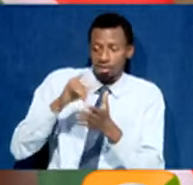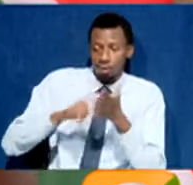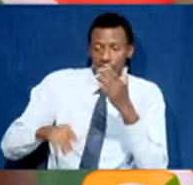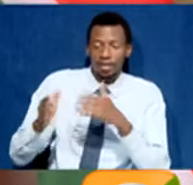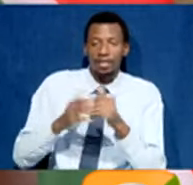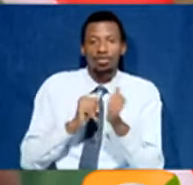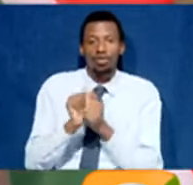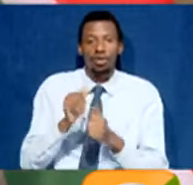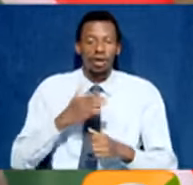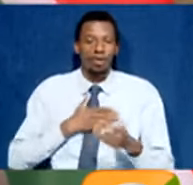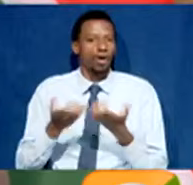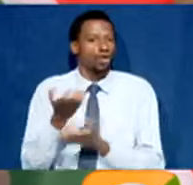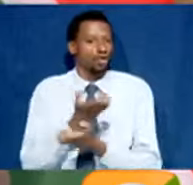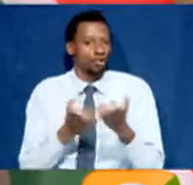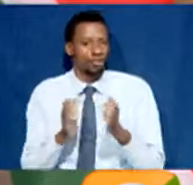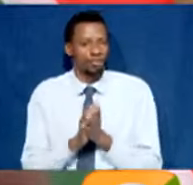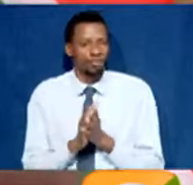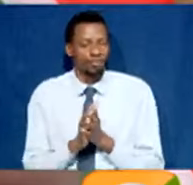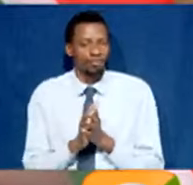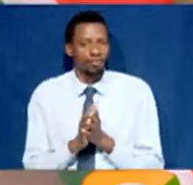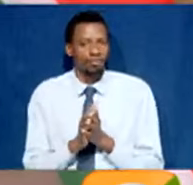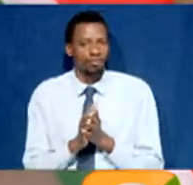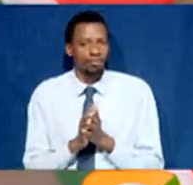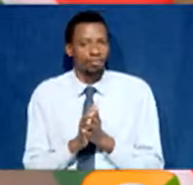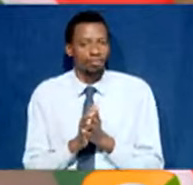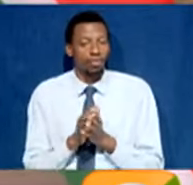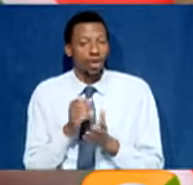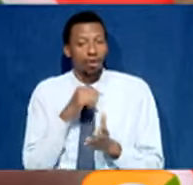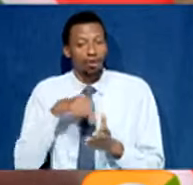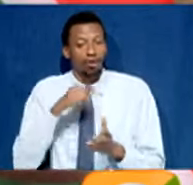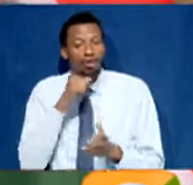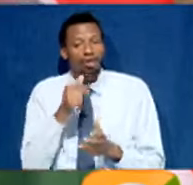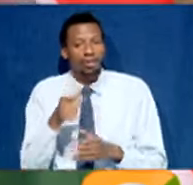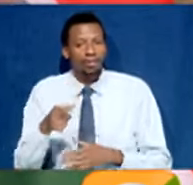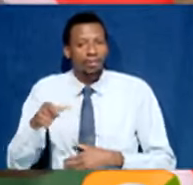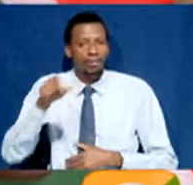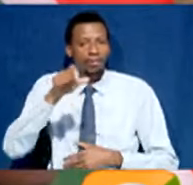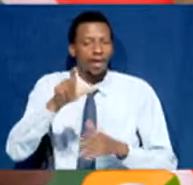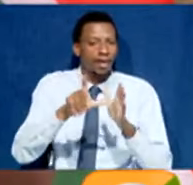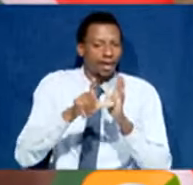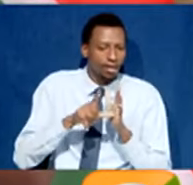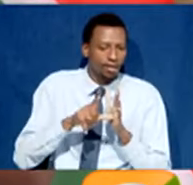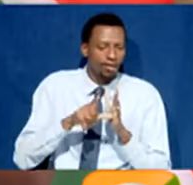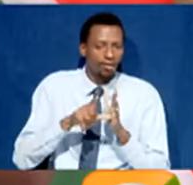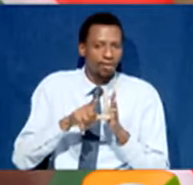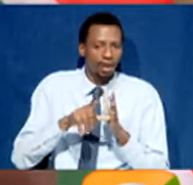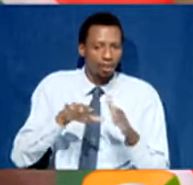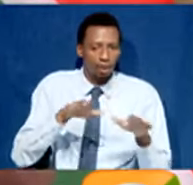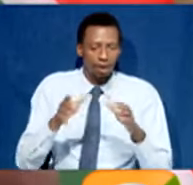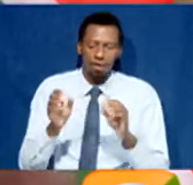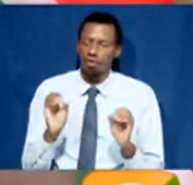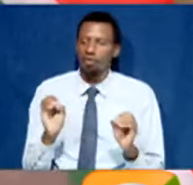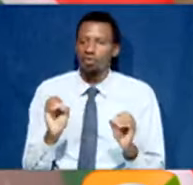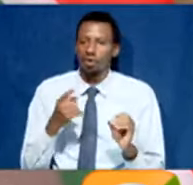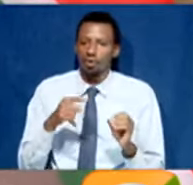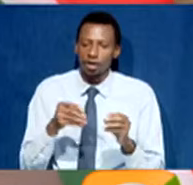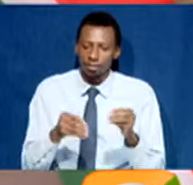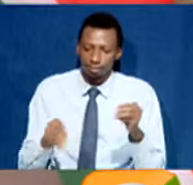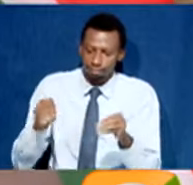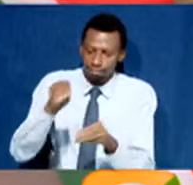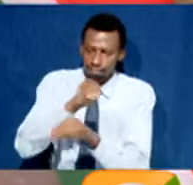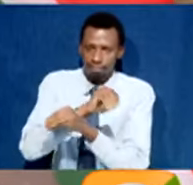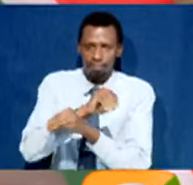our economy. So we are not necessarily increasing the debt portfolio. We are